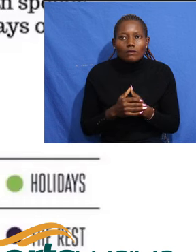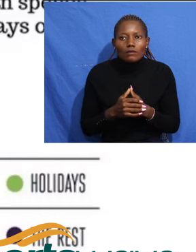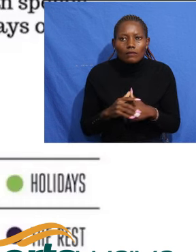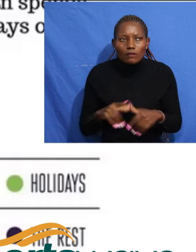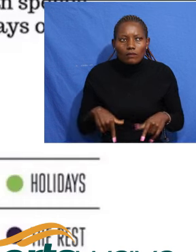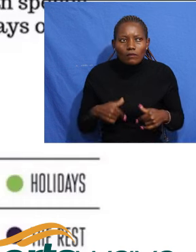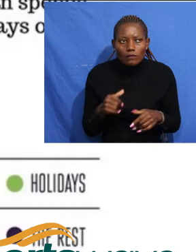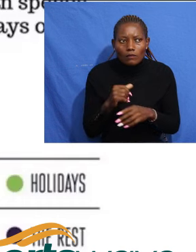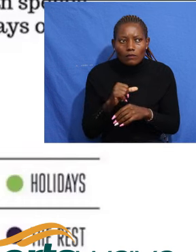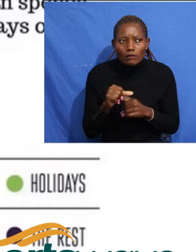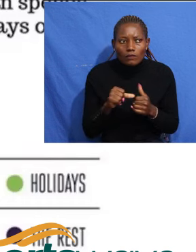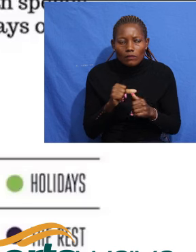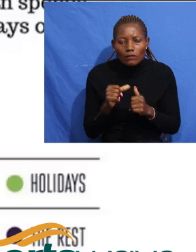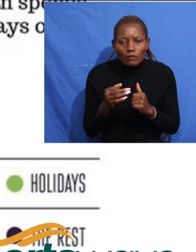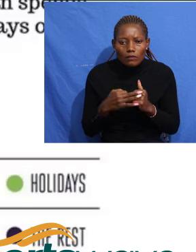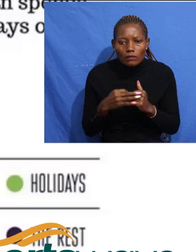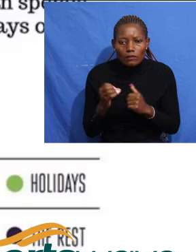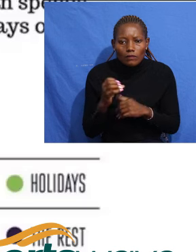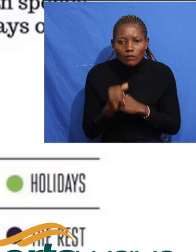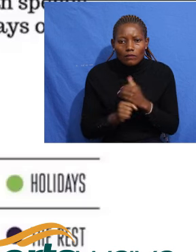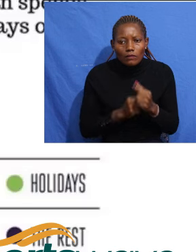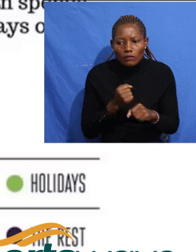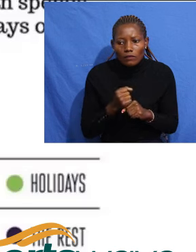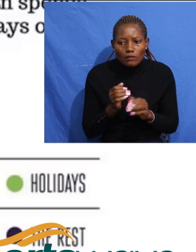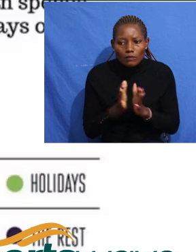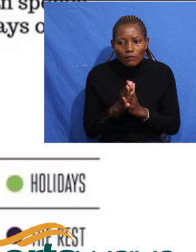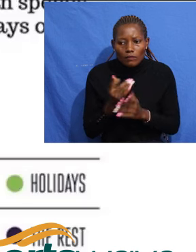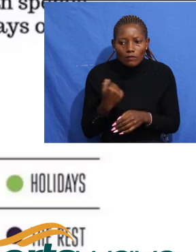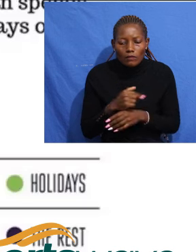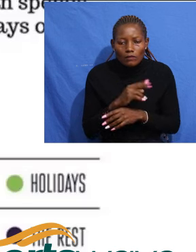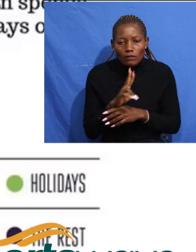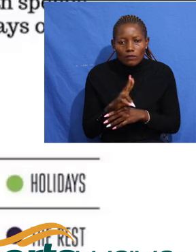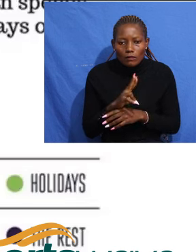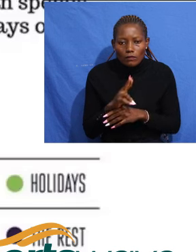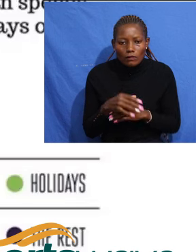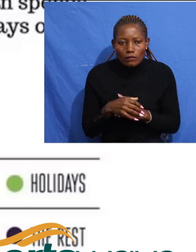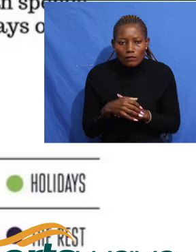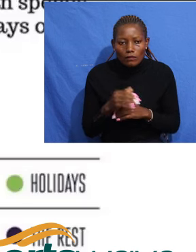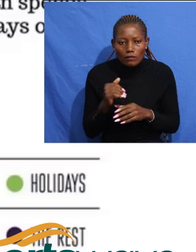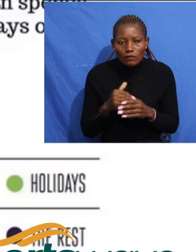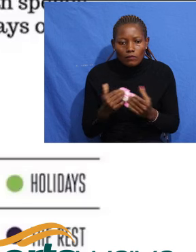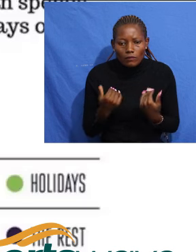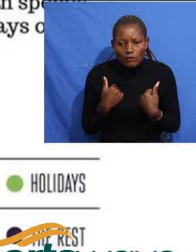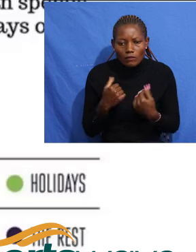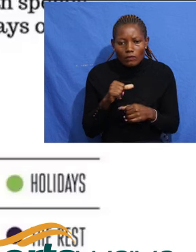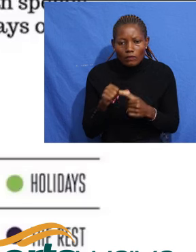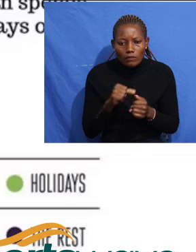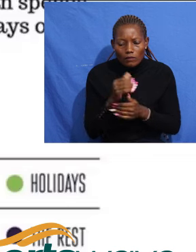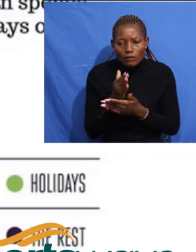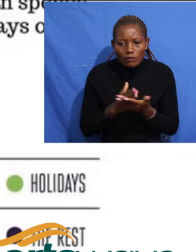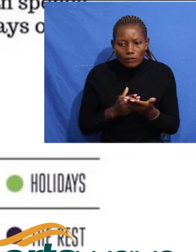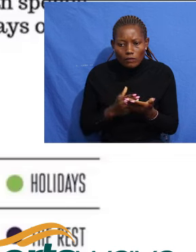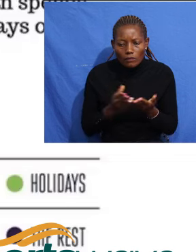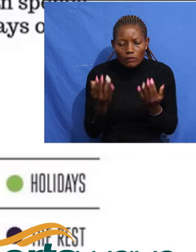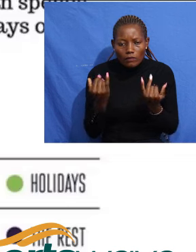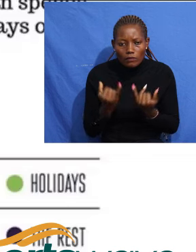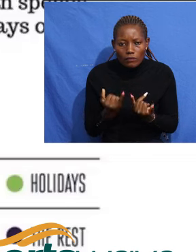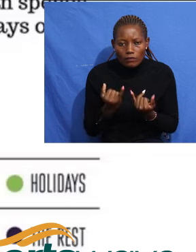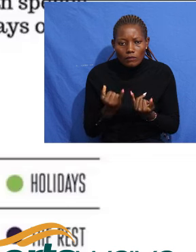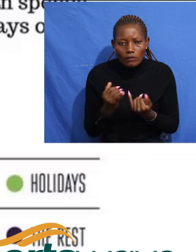about 80 years, and we spend in bed almost half of it. So